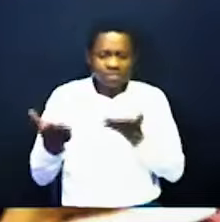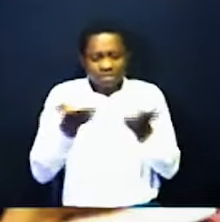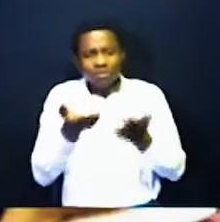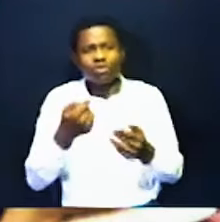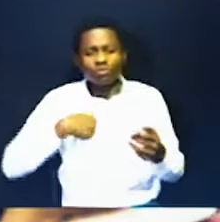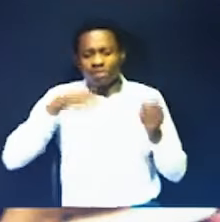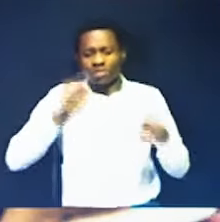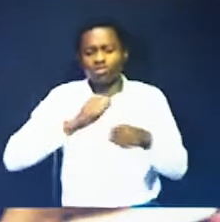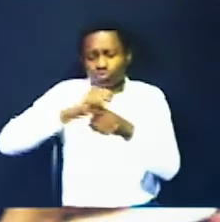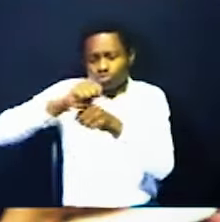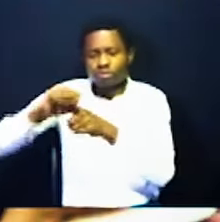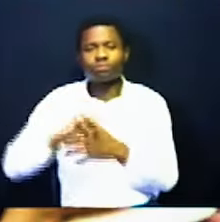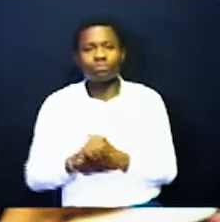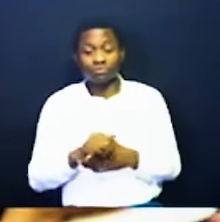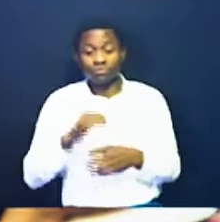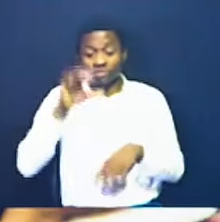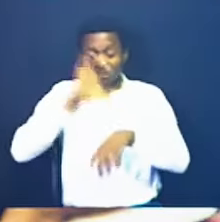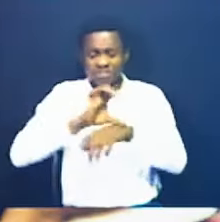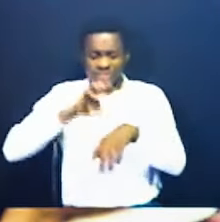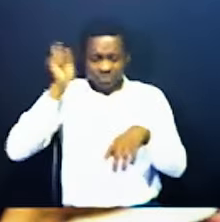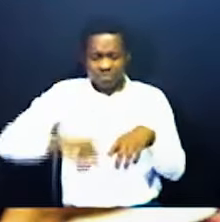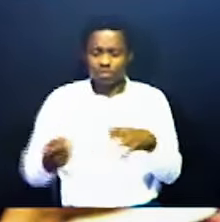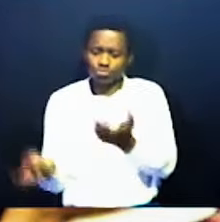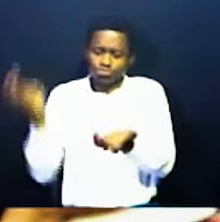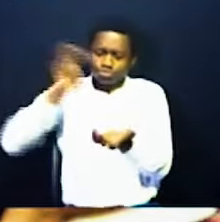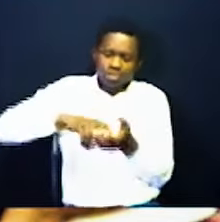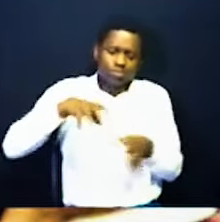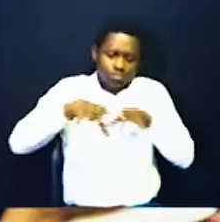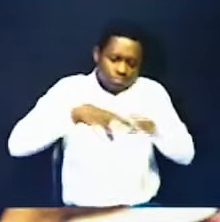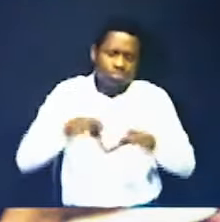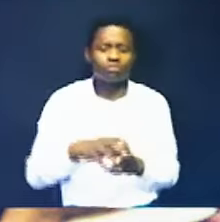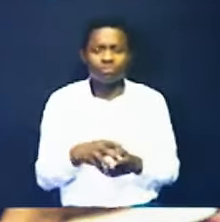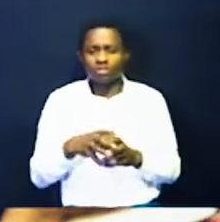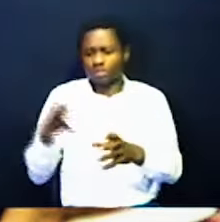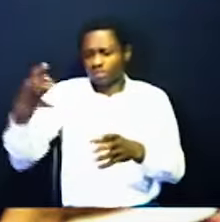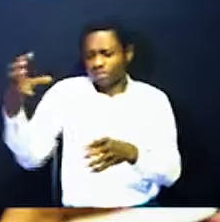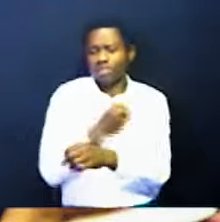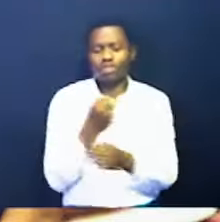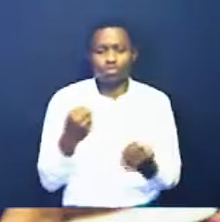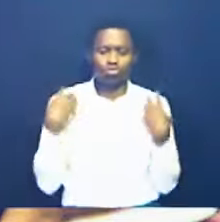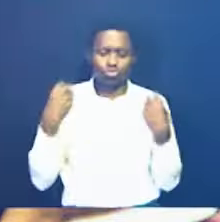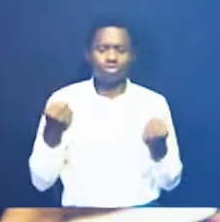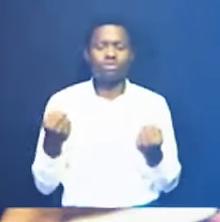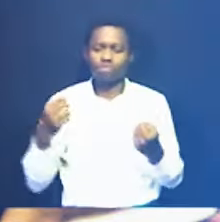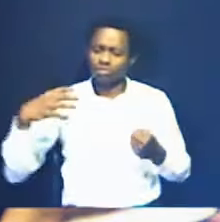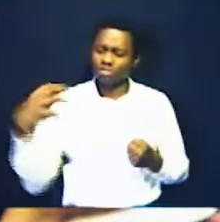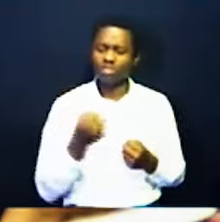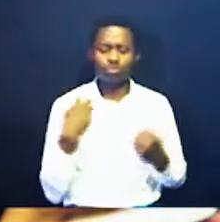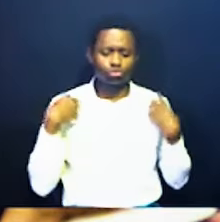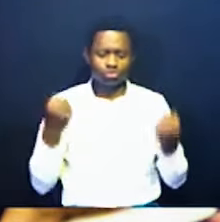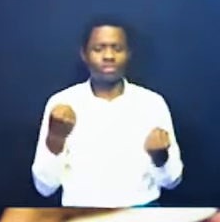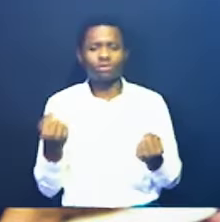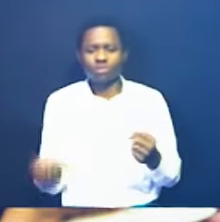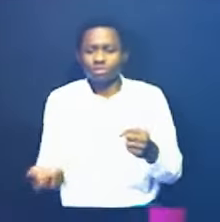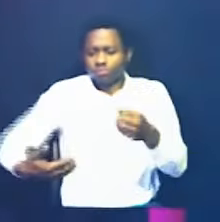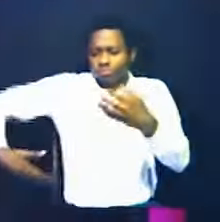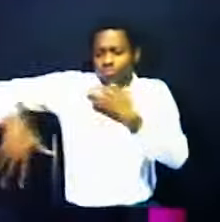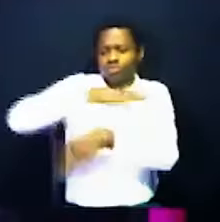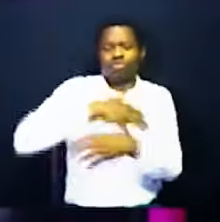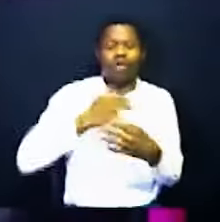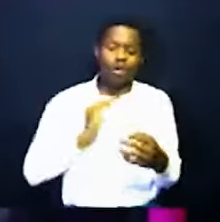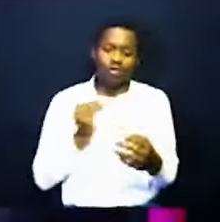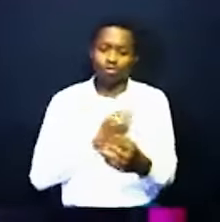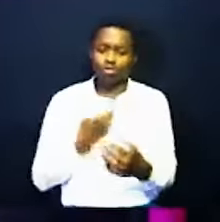And put on her strength. We need to rise and put on our strength.